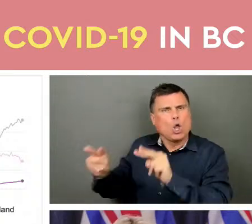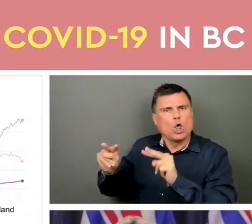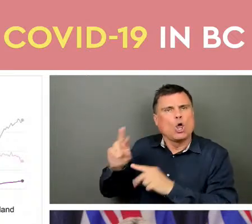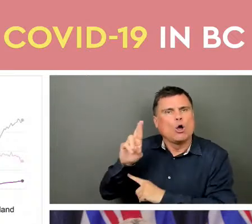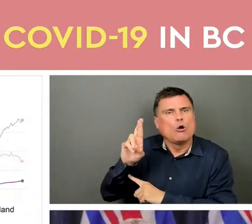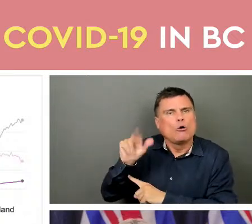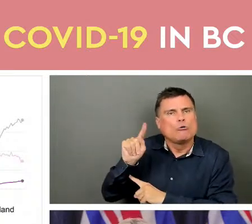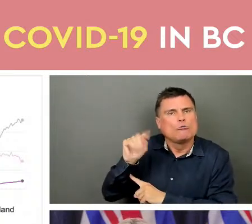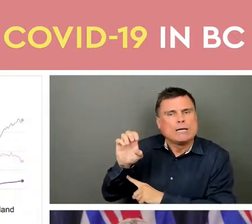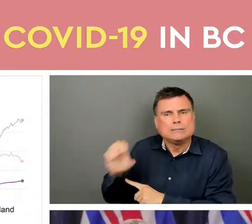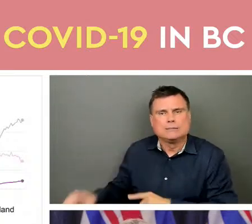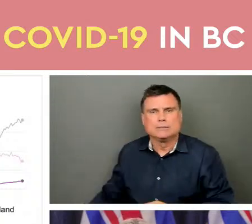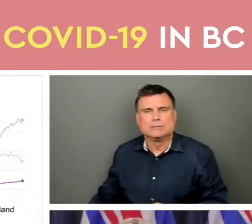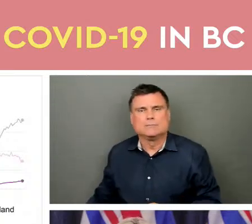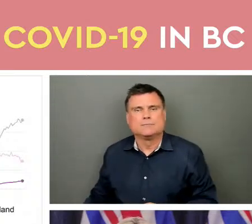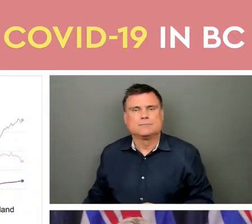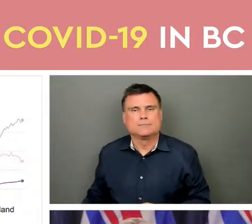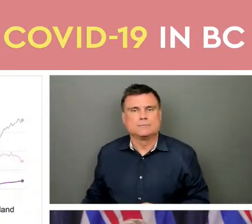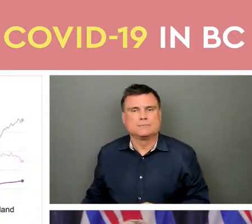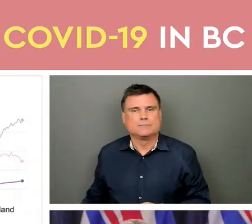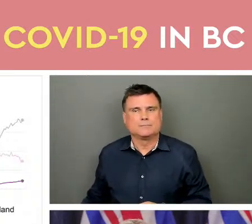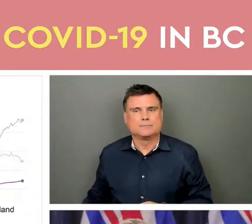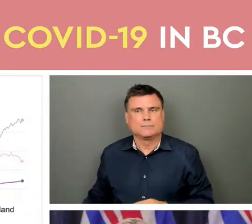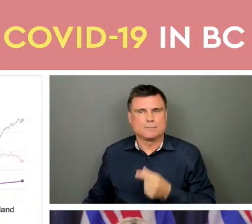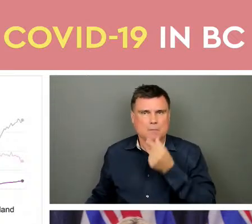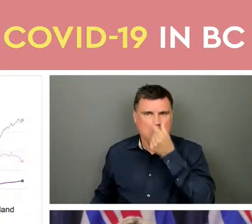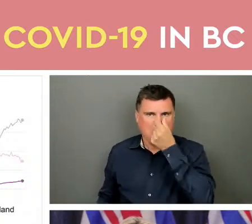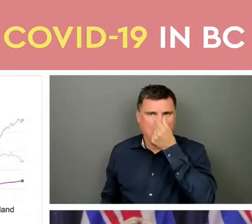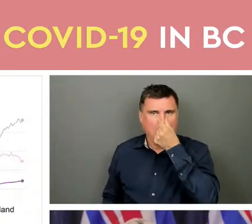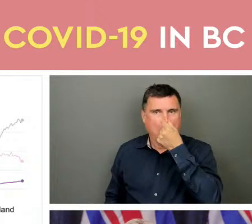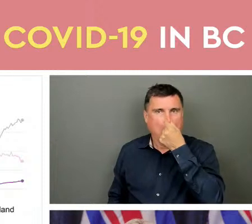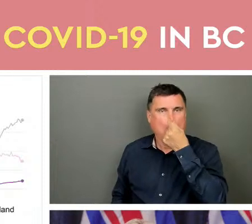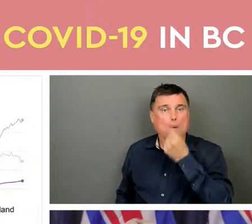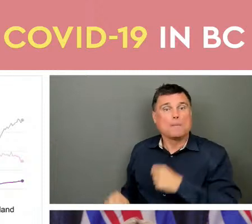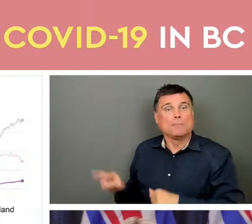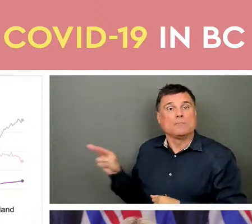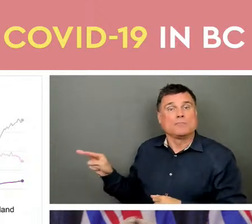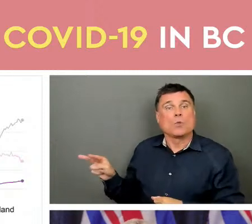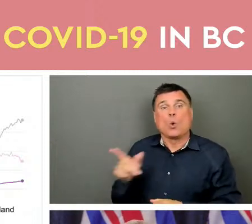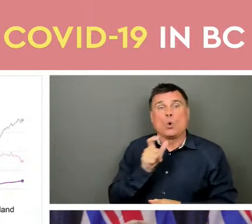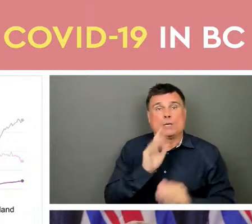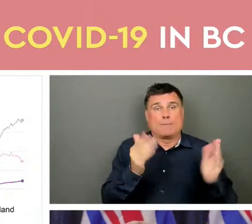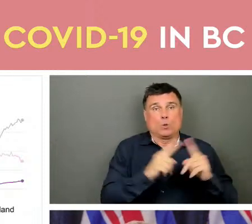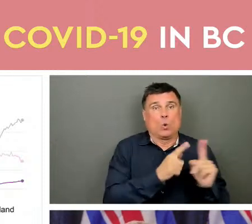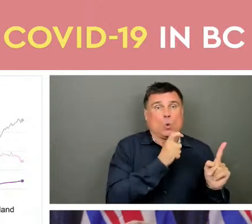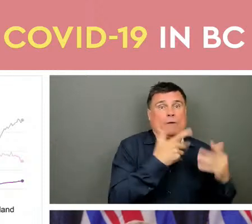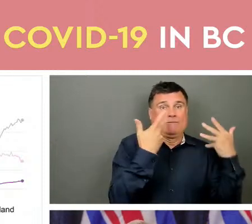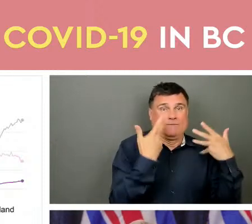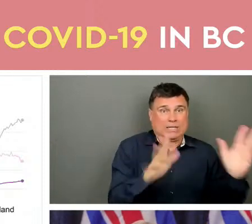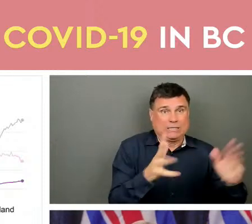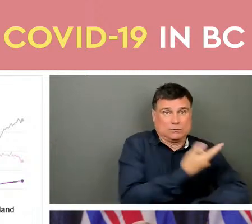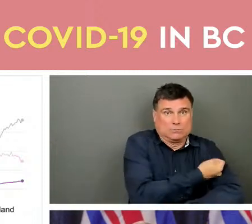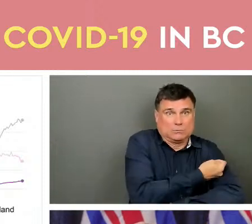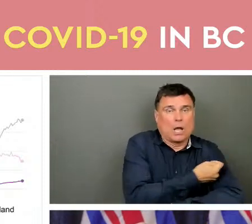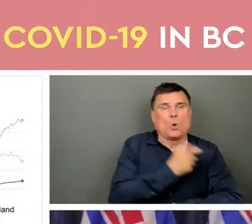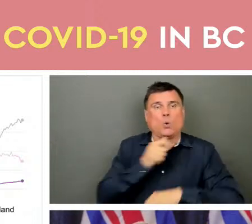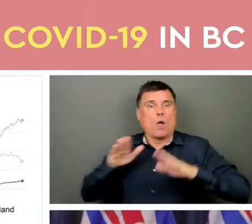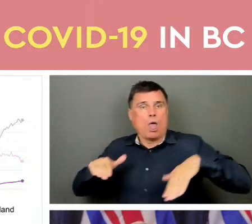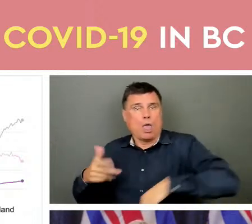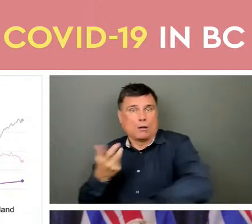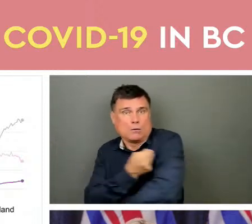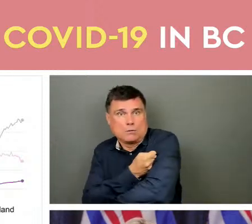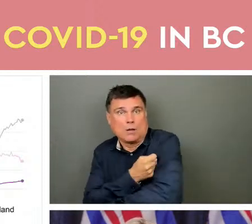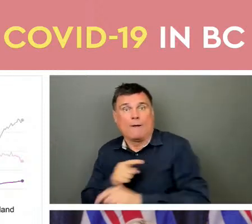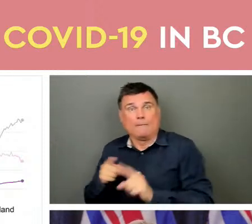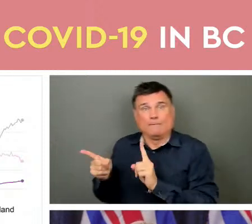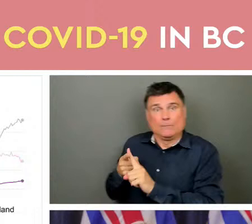of transmission in people who are vaccinated versus unvaccinated? And from July 1st to August 27th, what we see across